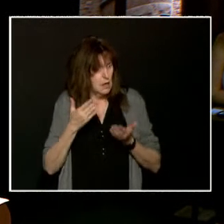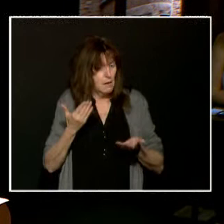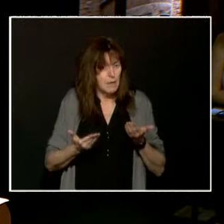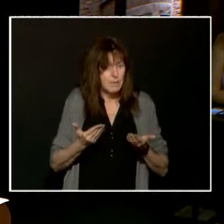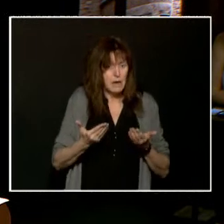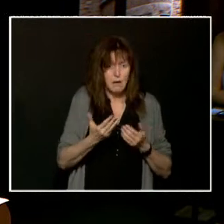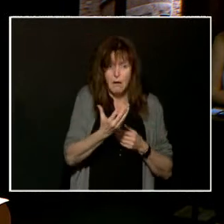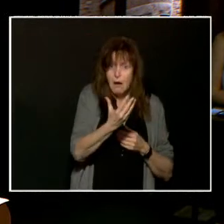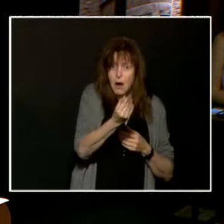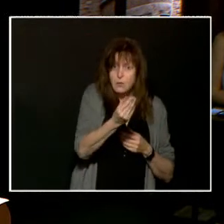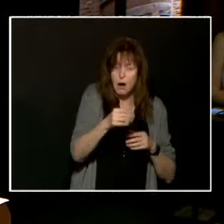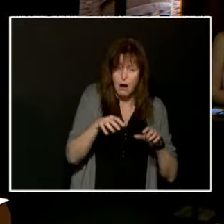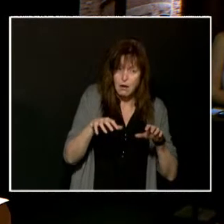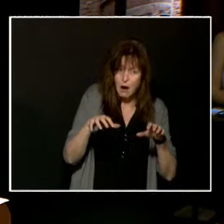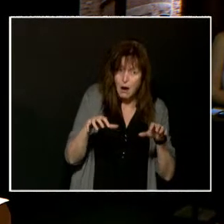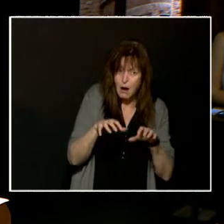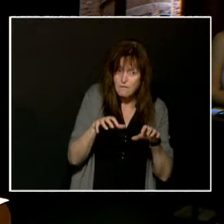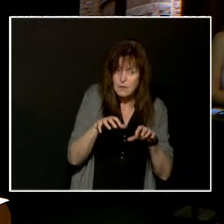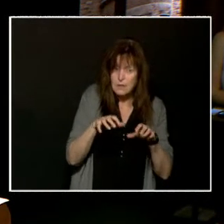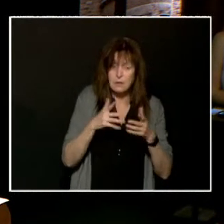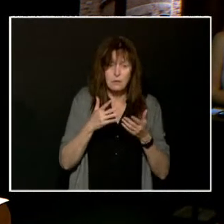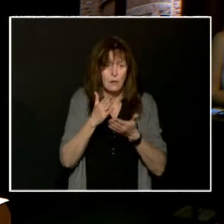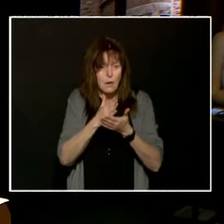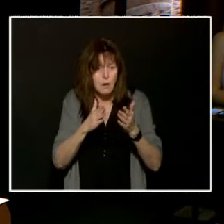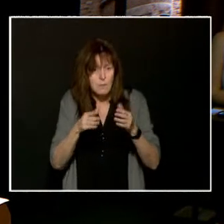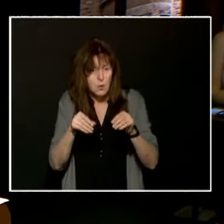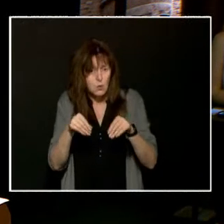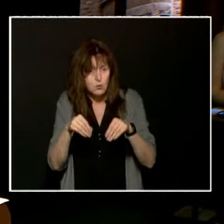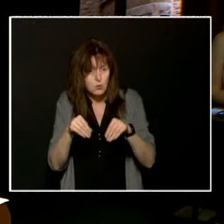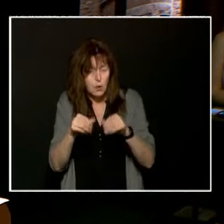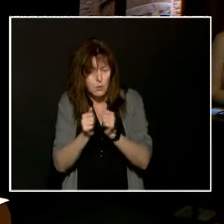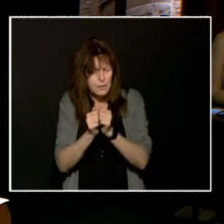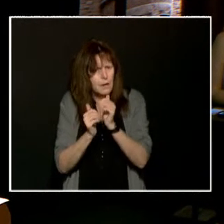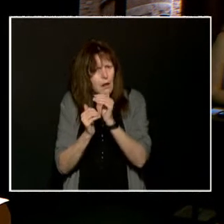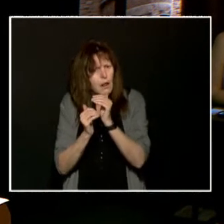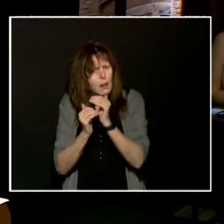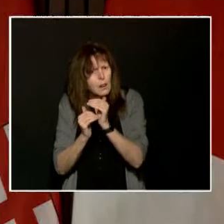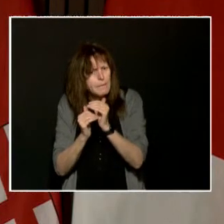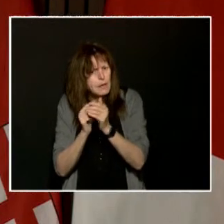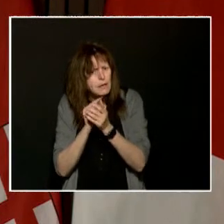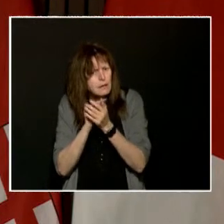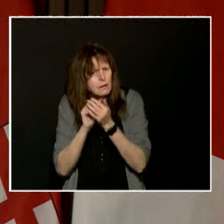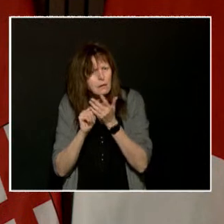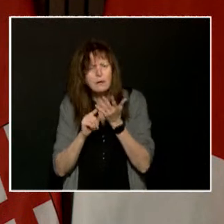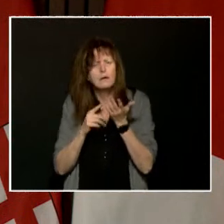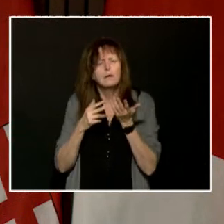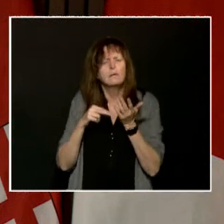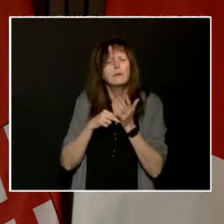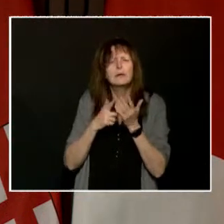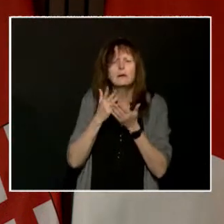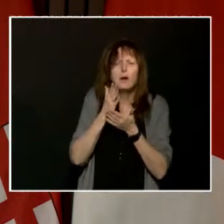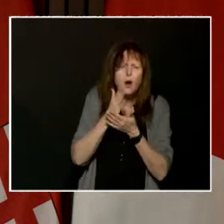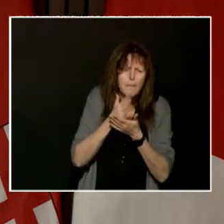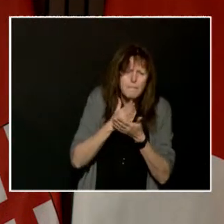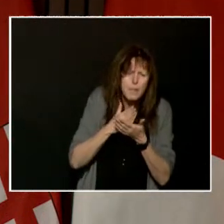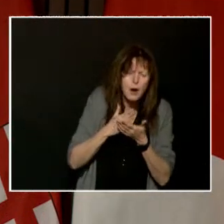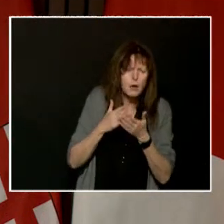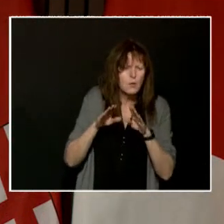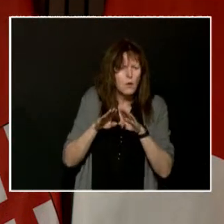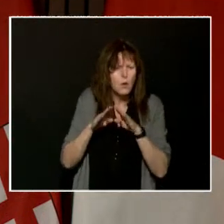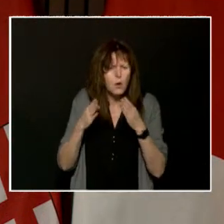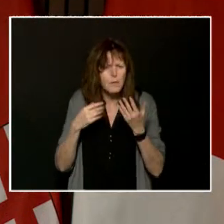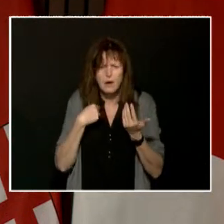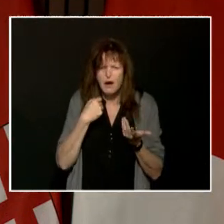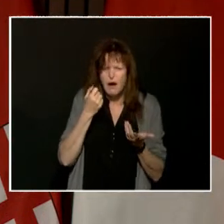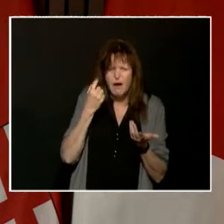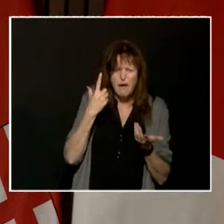some retail with limits, this kind of thing? Or what do we mean by partial reopening? Sure. We've based partial reopening